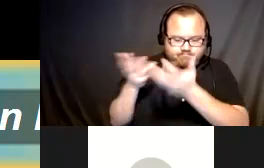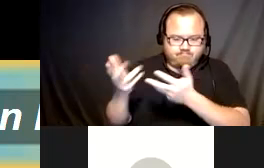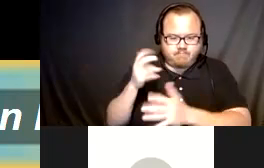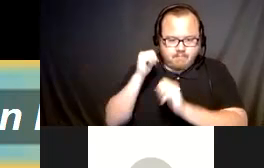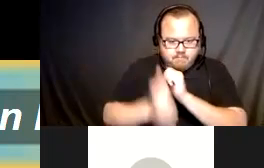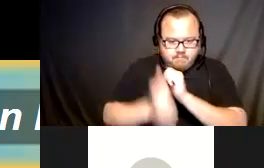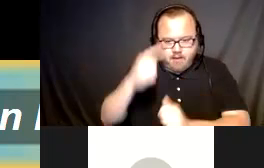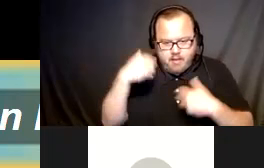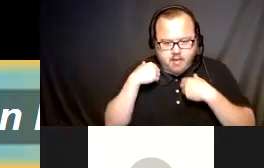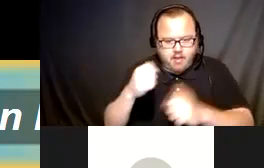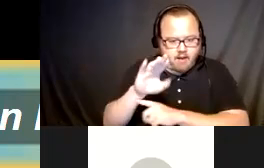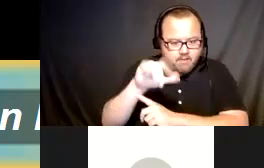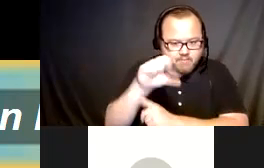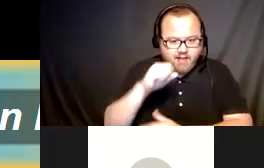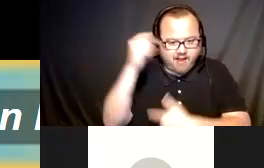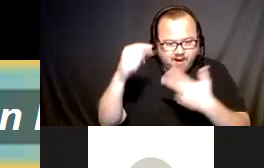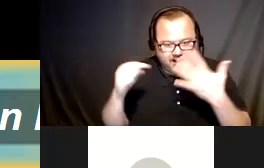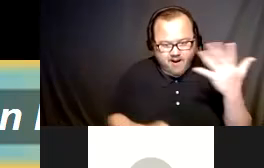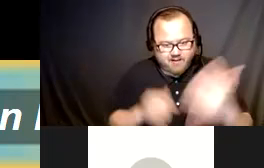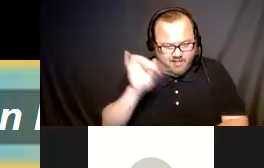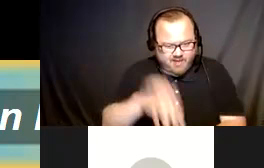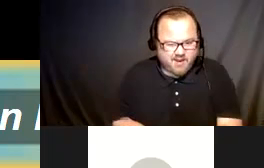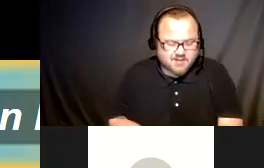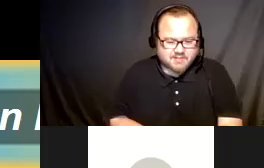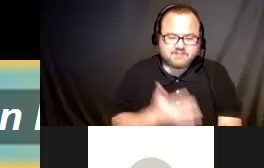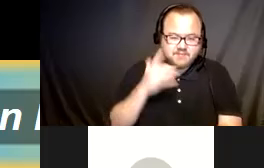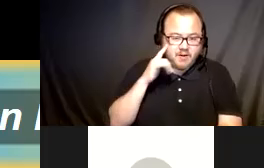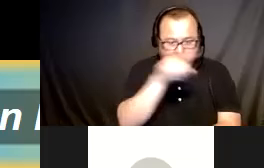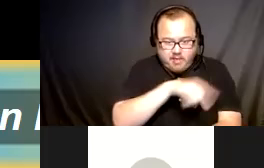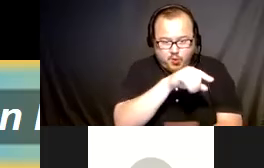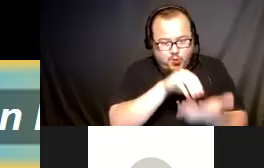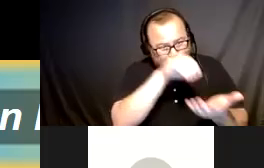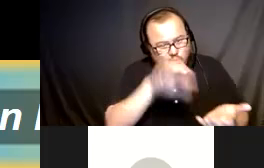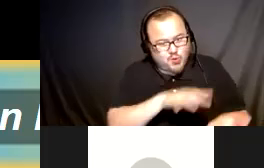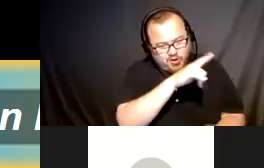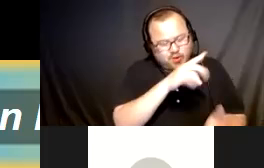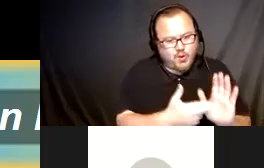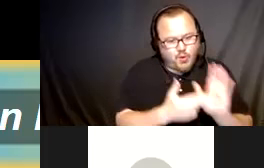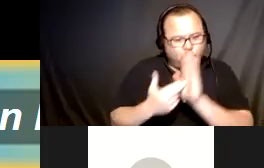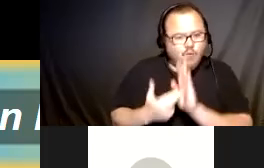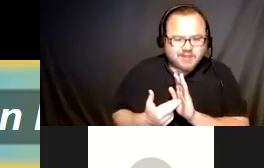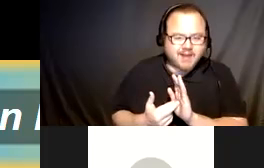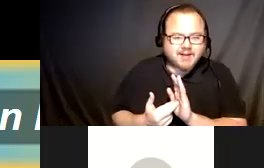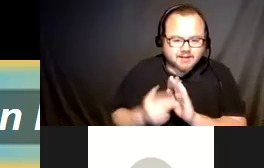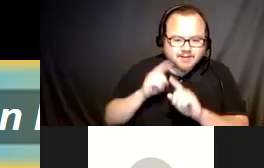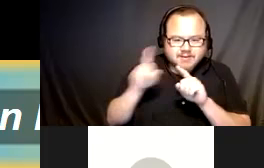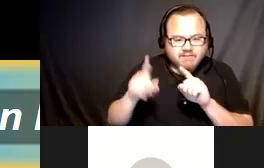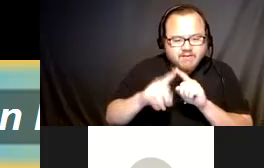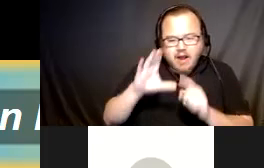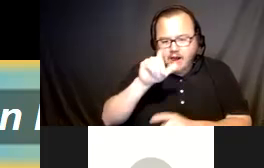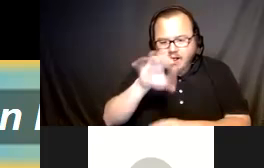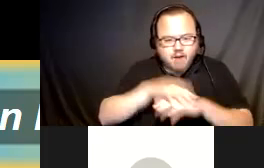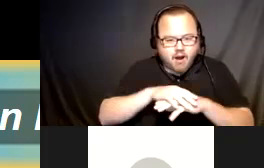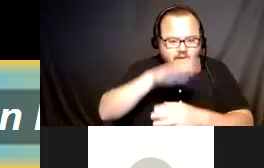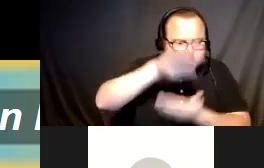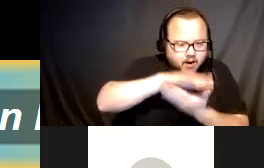bills and do a lot of things like that. And so these students represent different clubs on